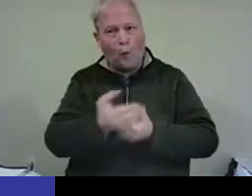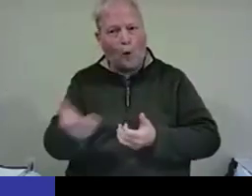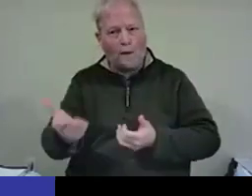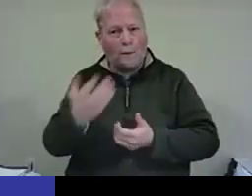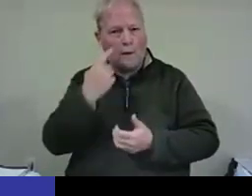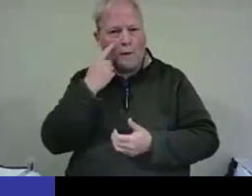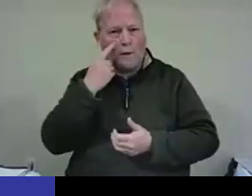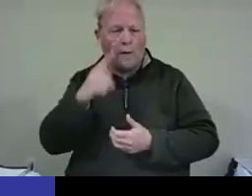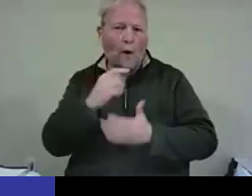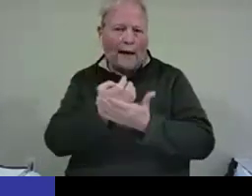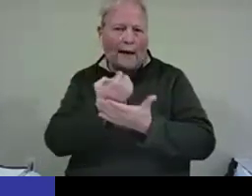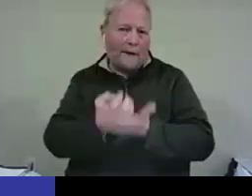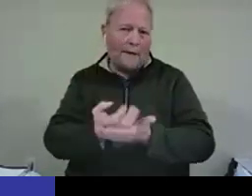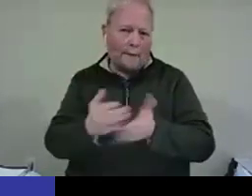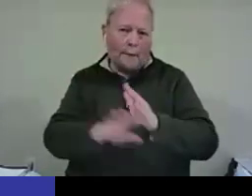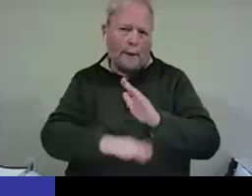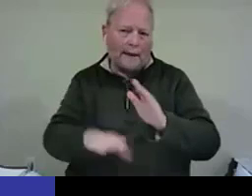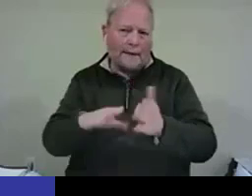interventions.